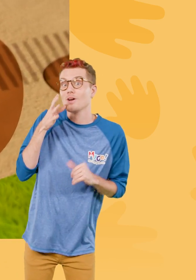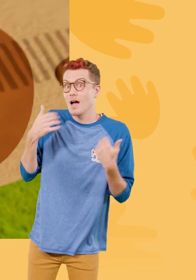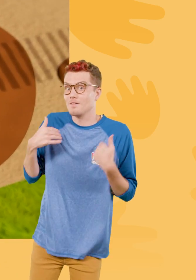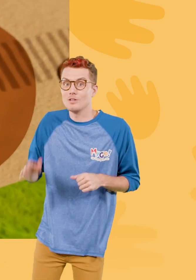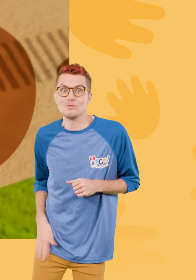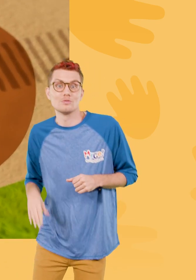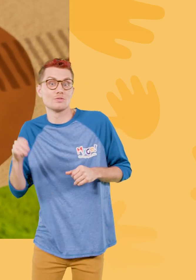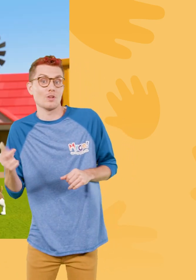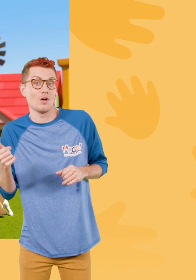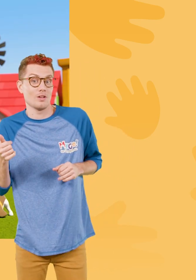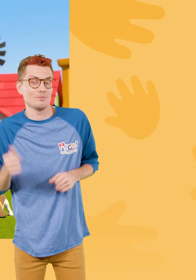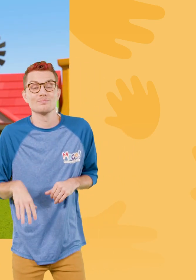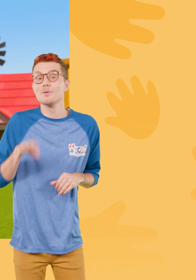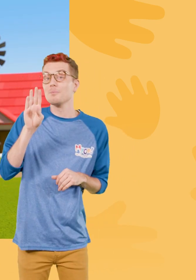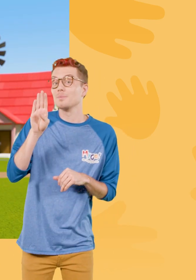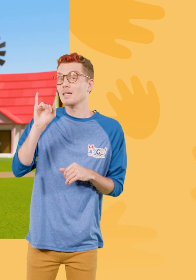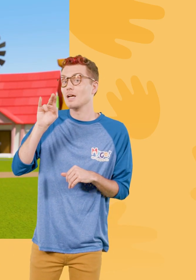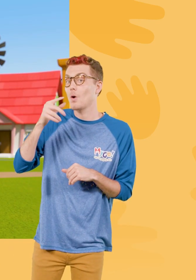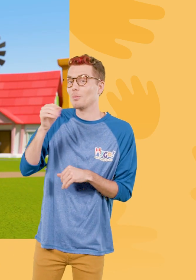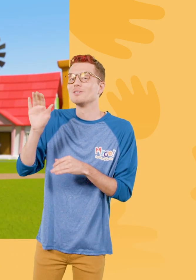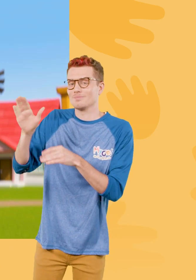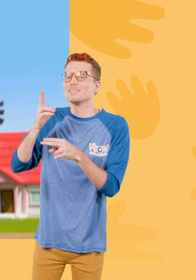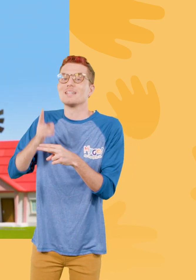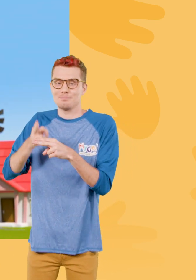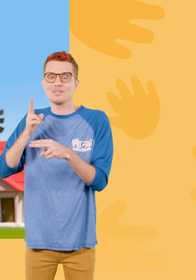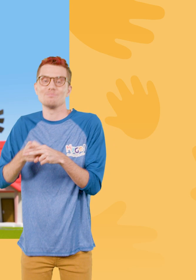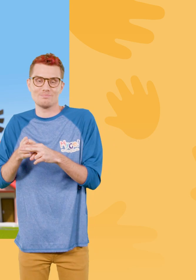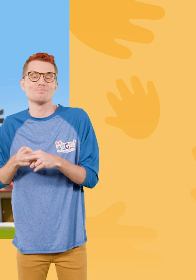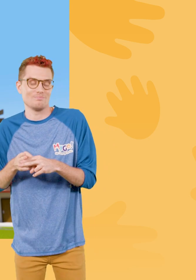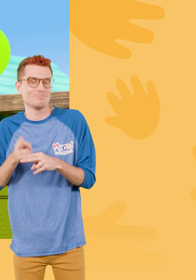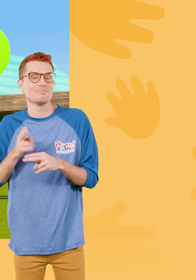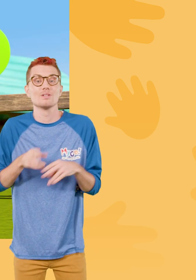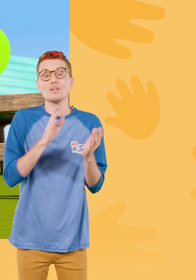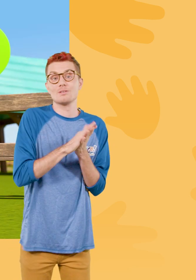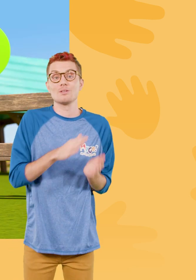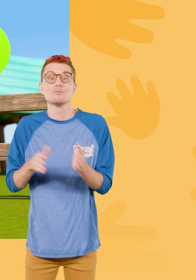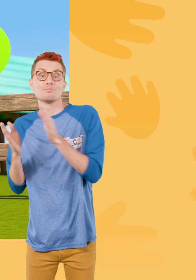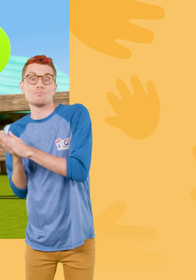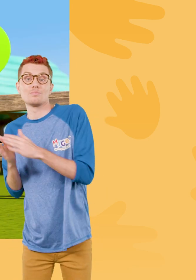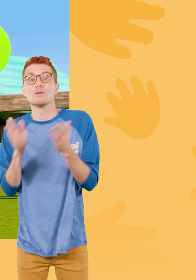was a farmer who had a dog, and Bingo was his name-o.